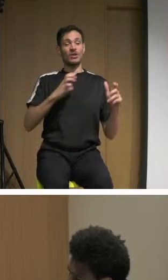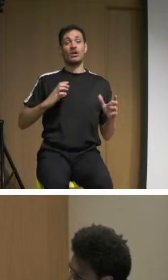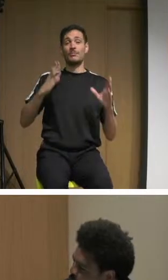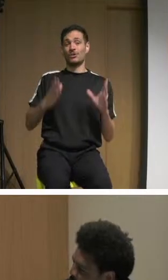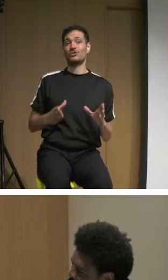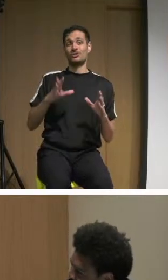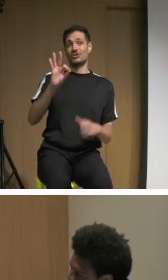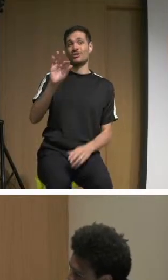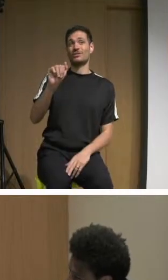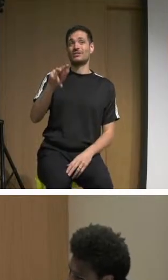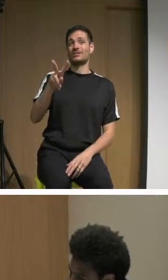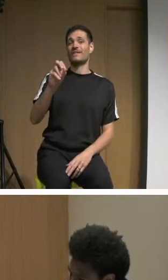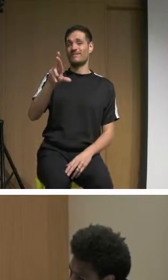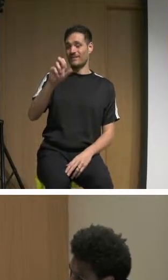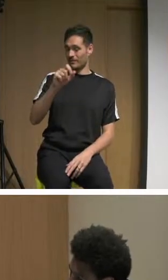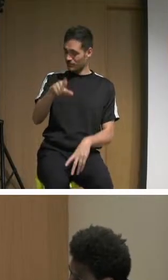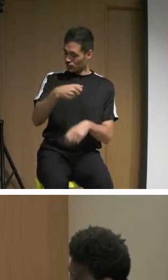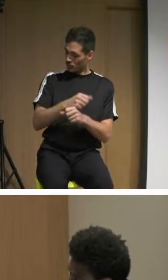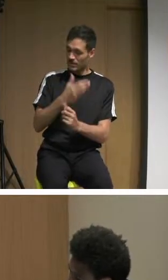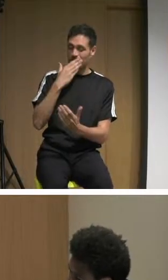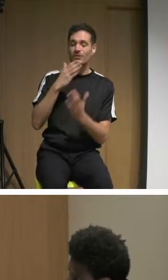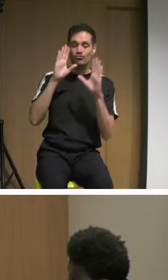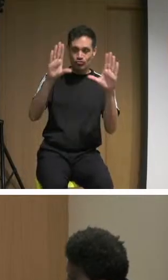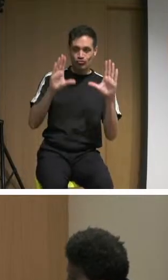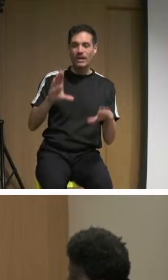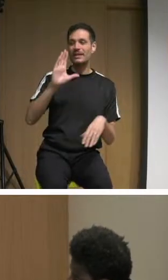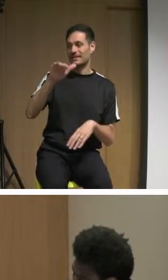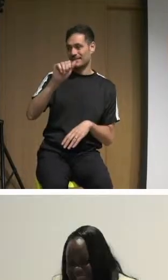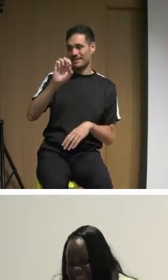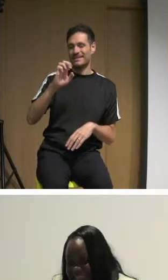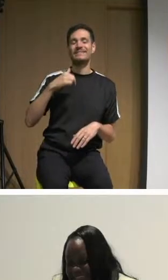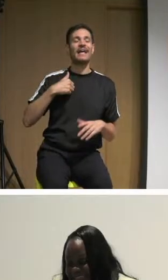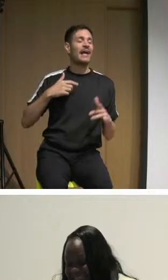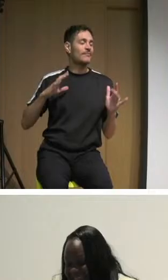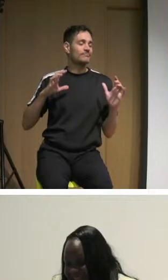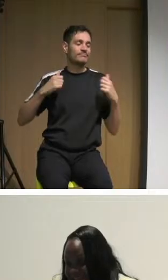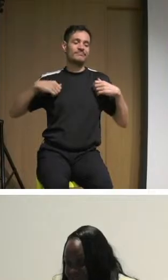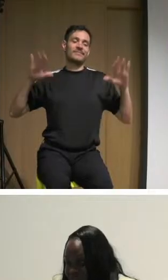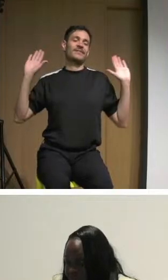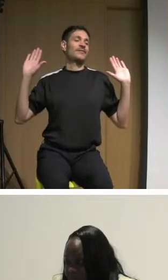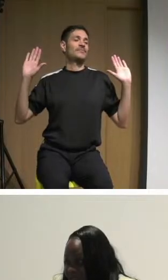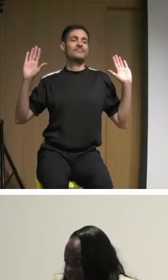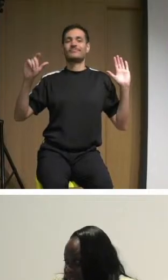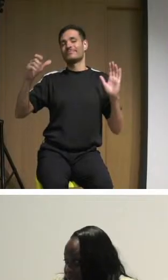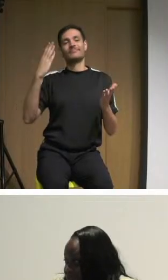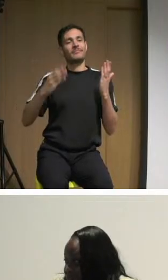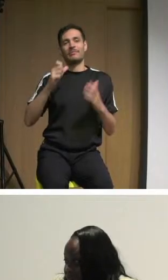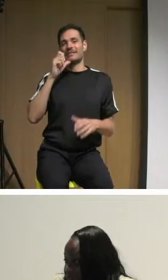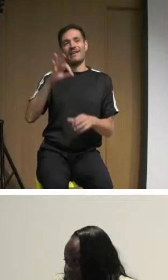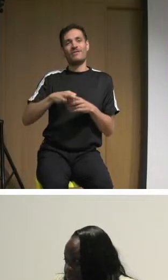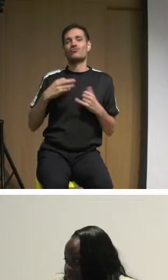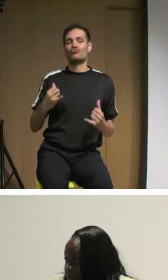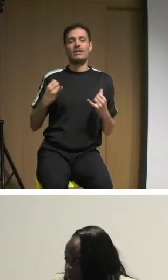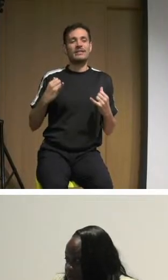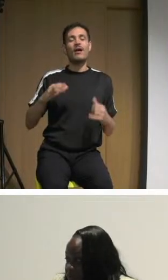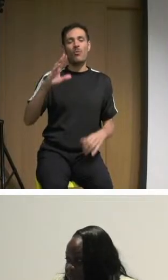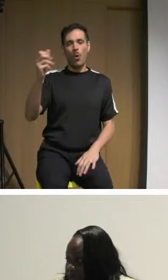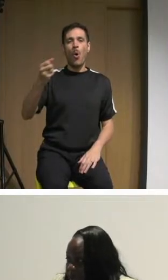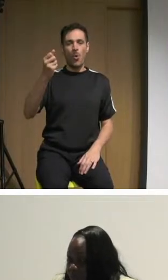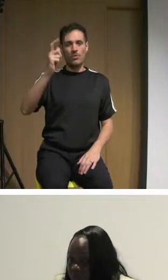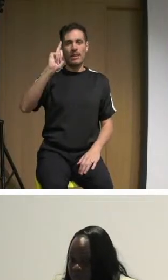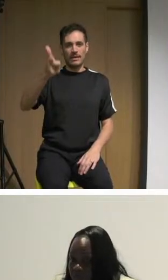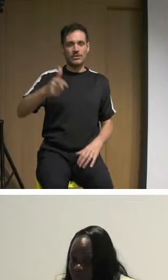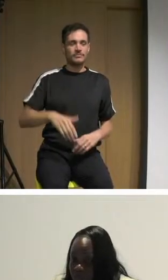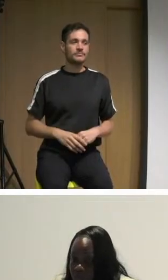to withdraw my suggestion that we consider voting now and table it. Thank you, Commissioner Daniel Thank you. Favors. With